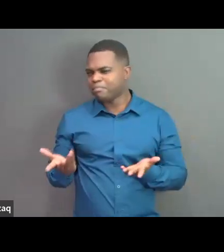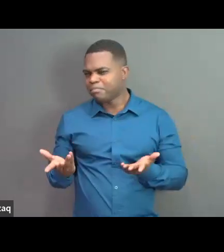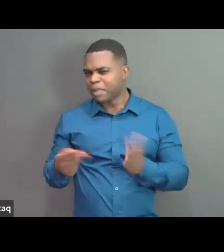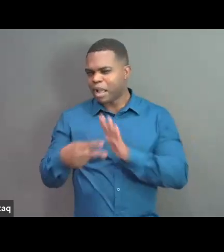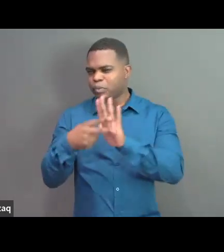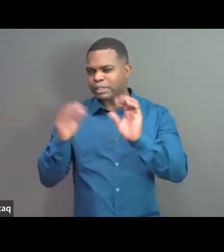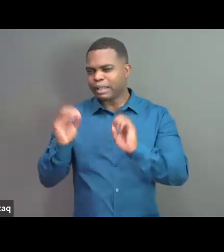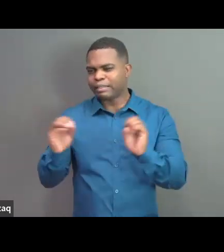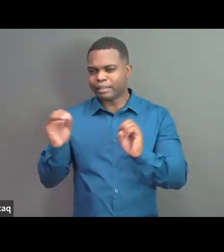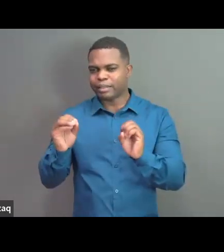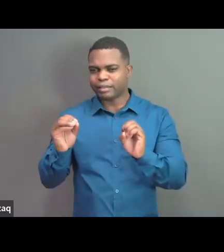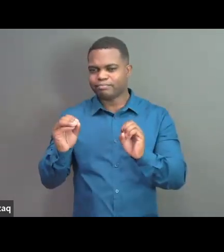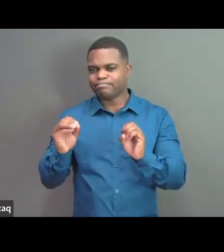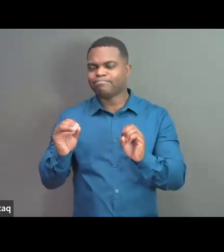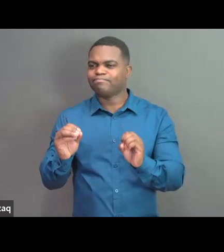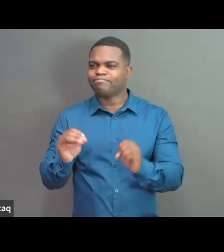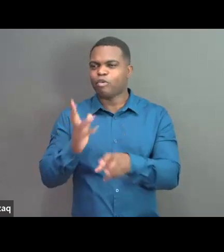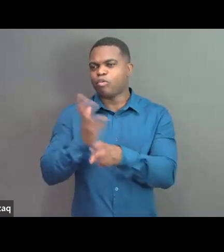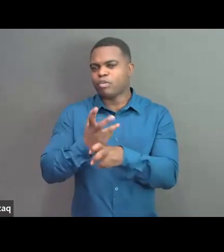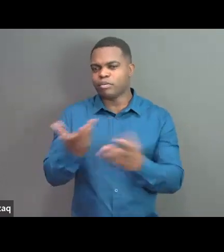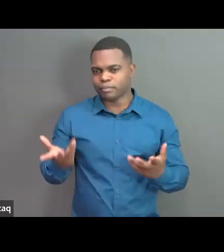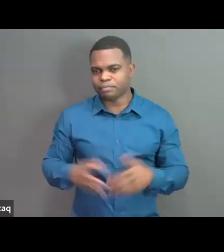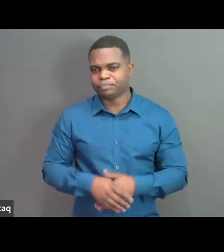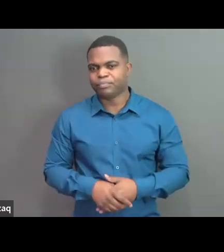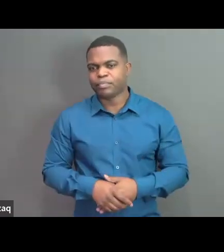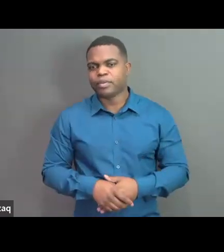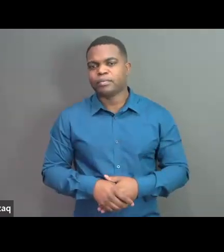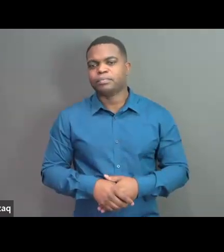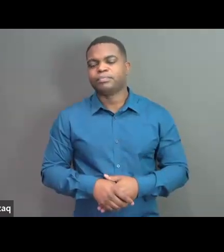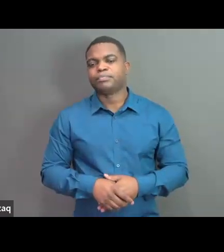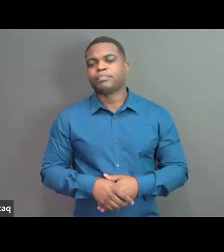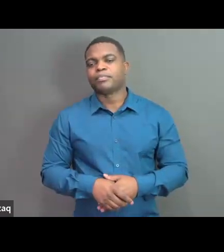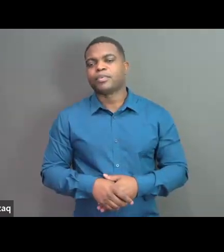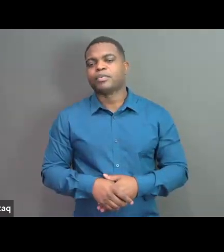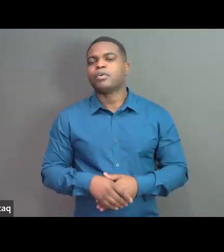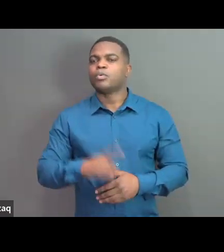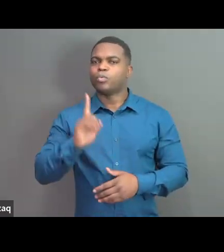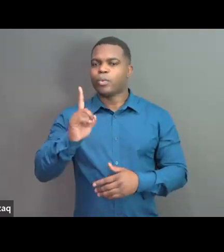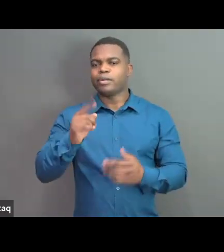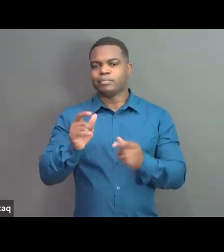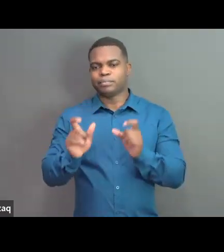that a lack of a digital address, such as the one that we have piloted,